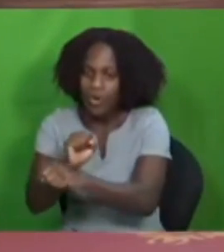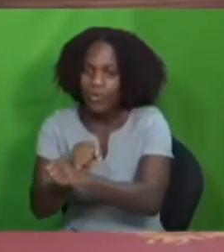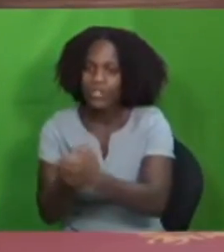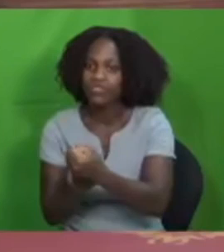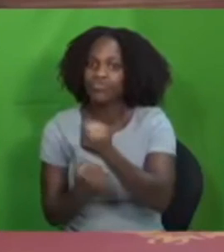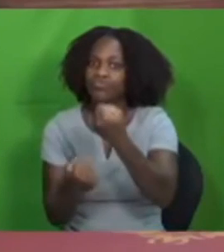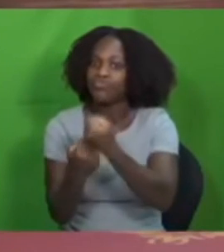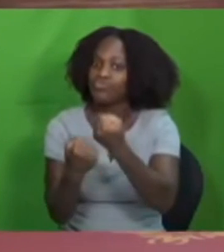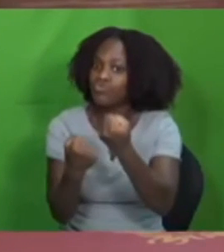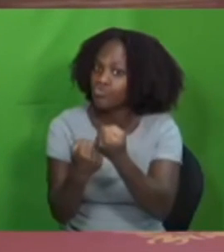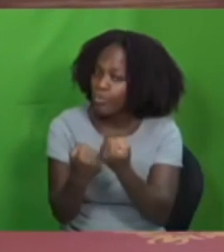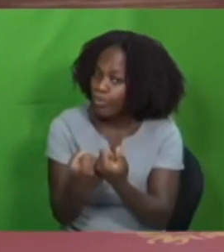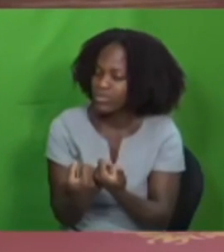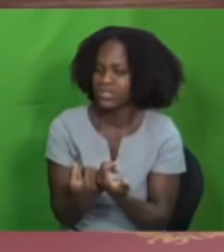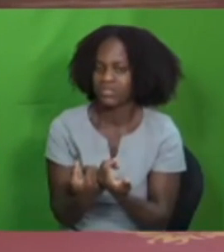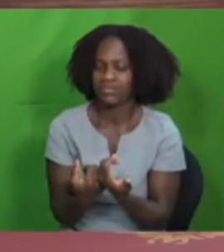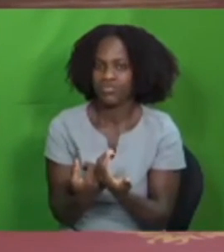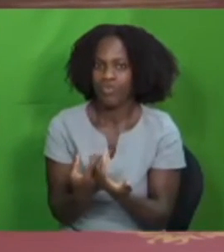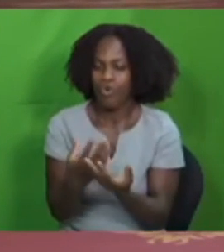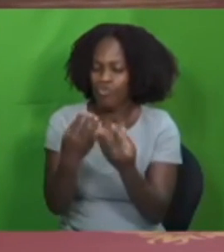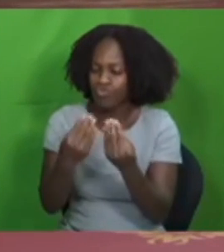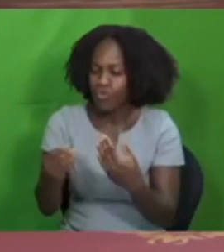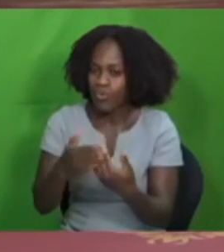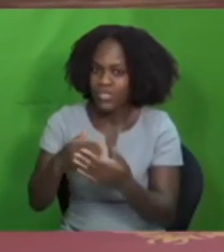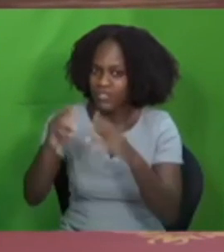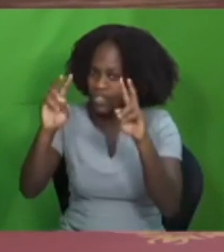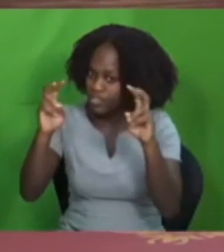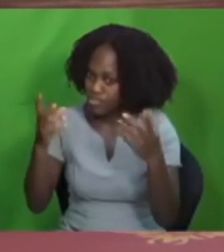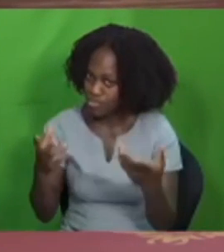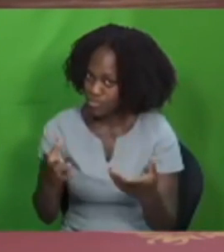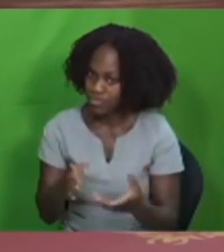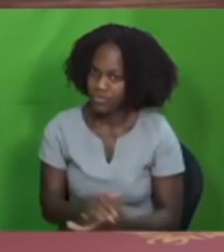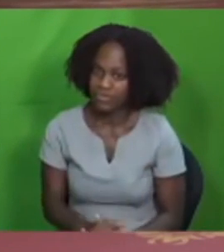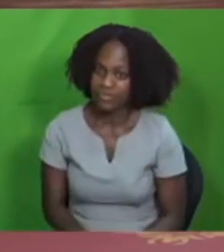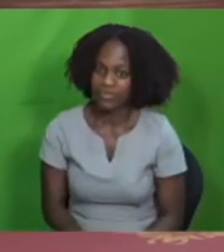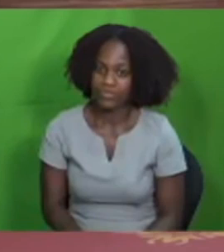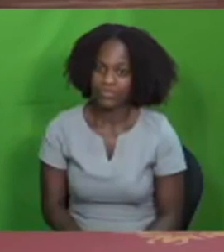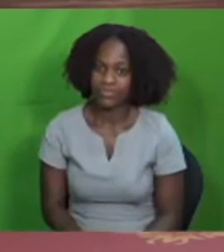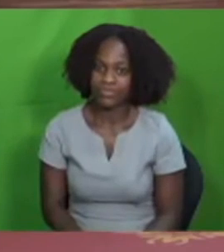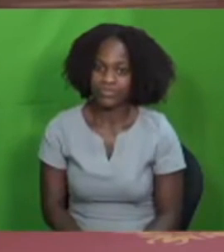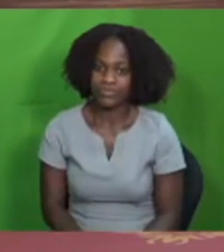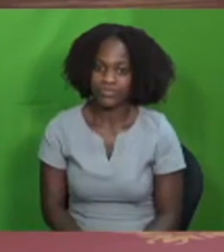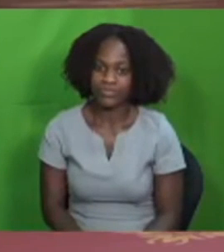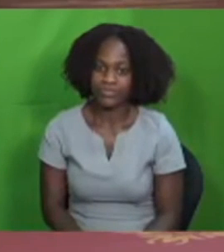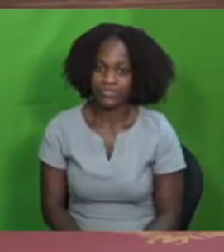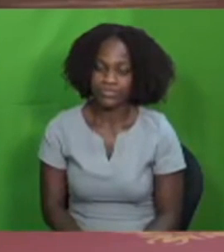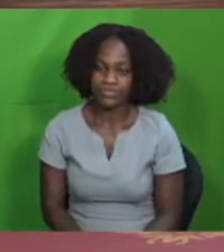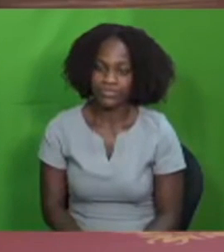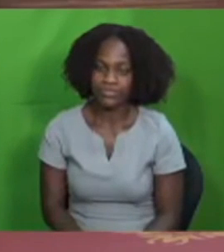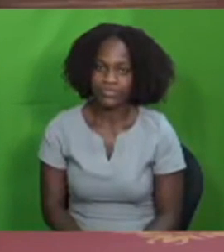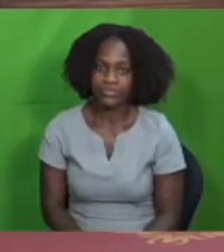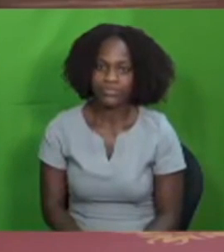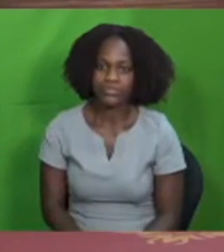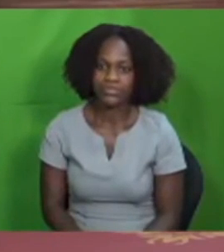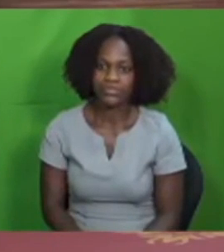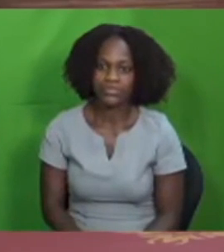us, despite whatever state in which we find ourselves. Mr. Speaker, I want